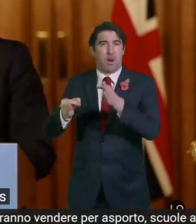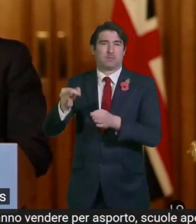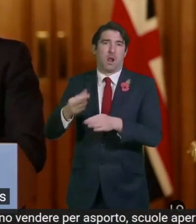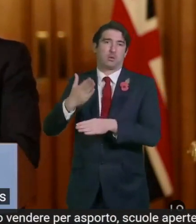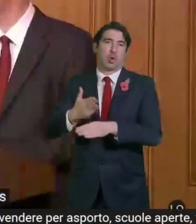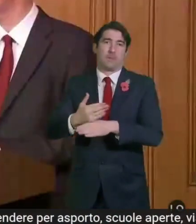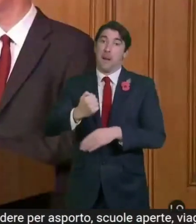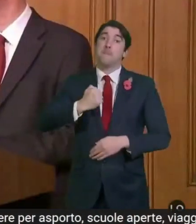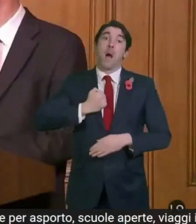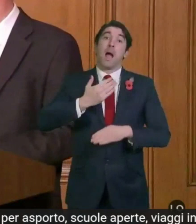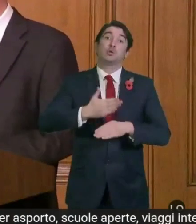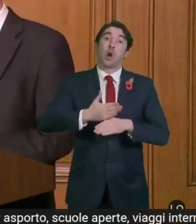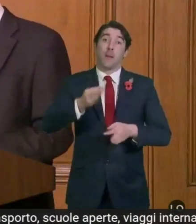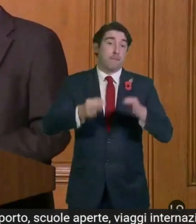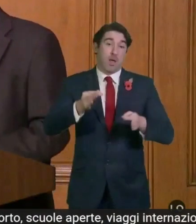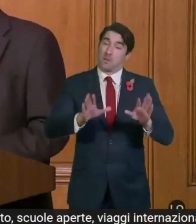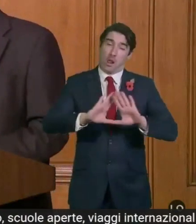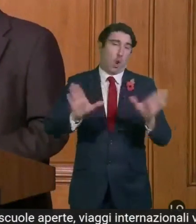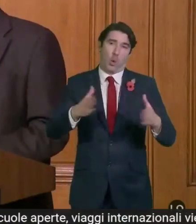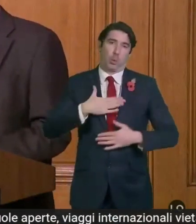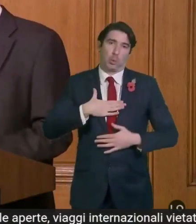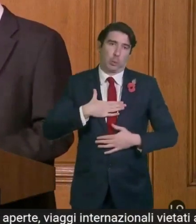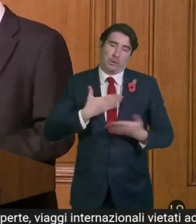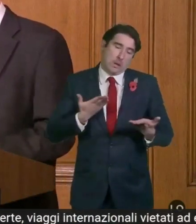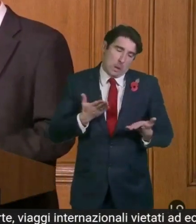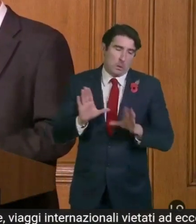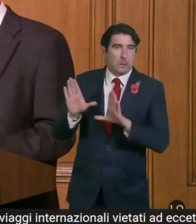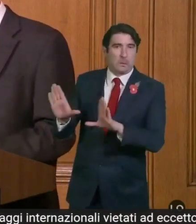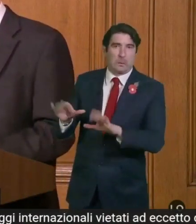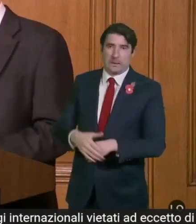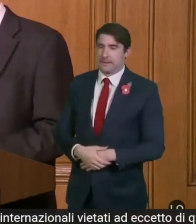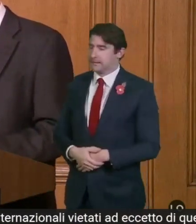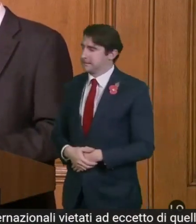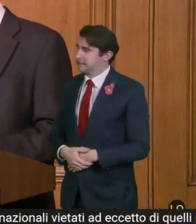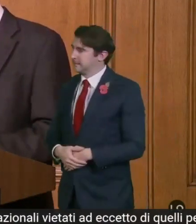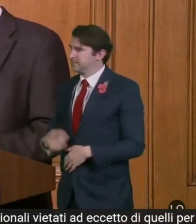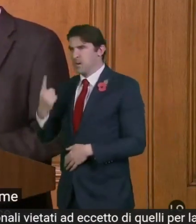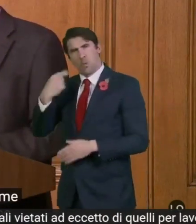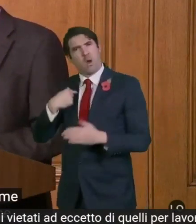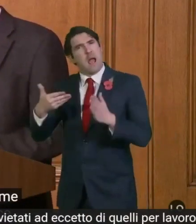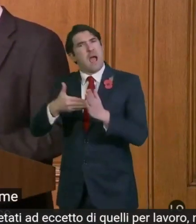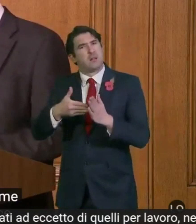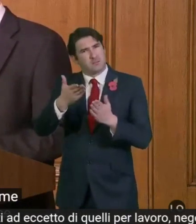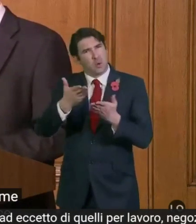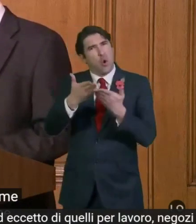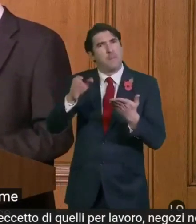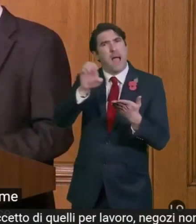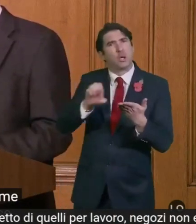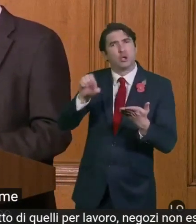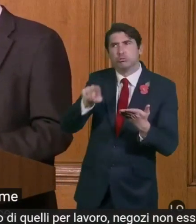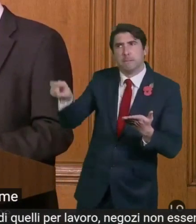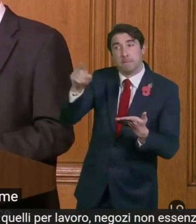I'd add is, relative to other countries in Europe, some have gone earlier and some have gone later. France, for example, has actually